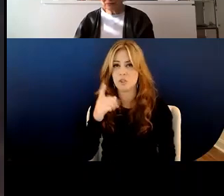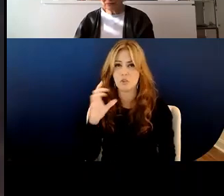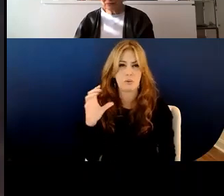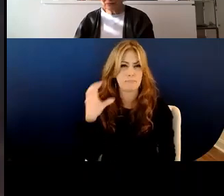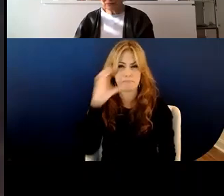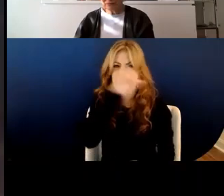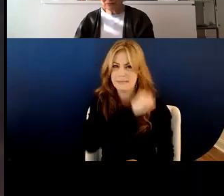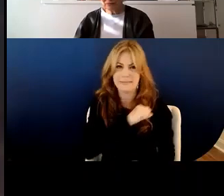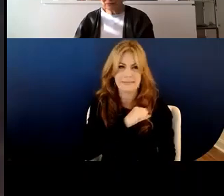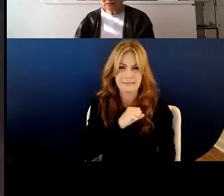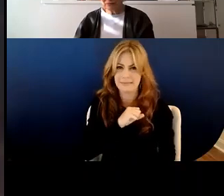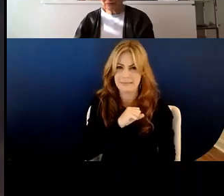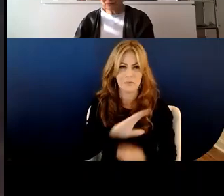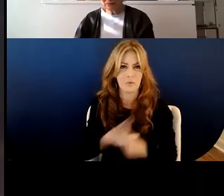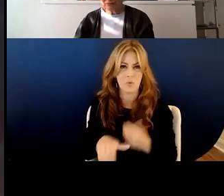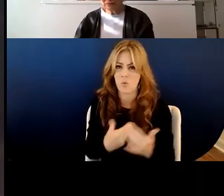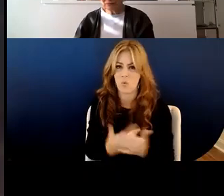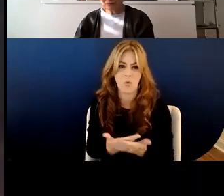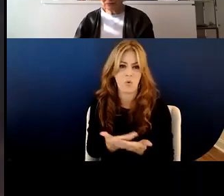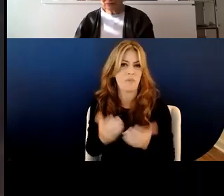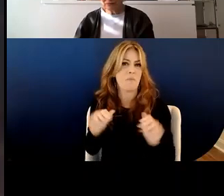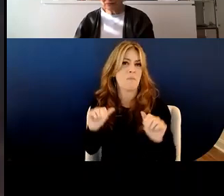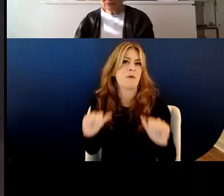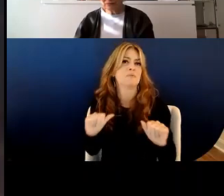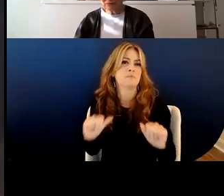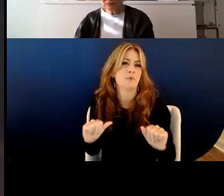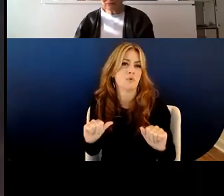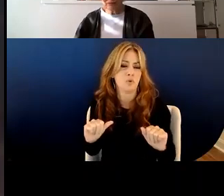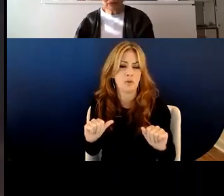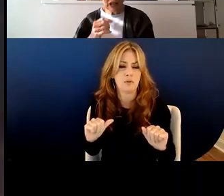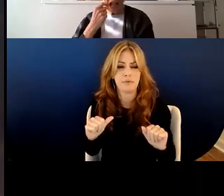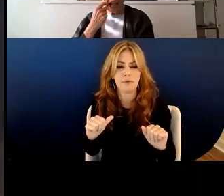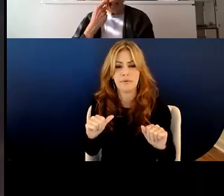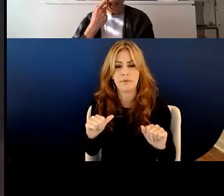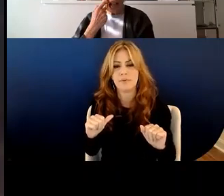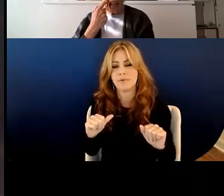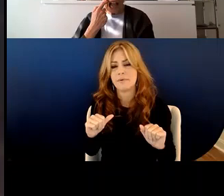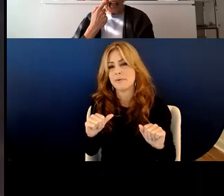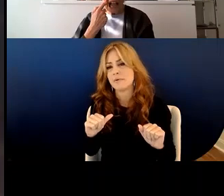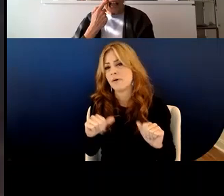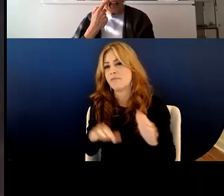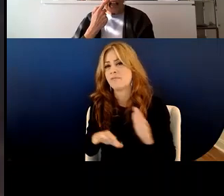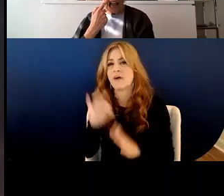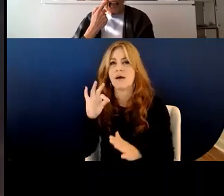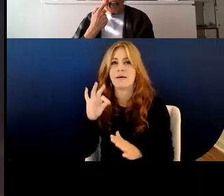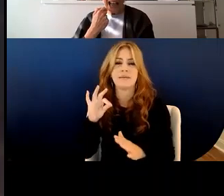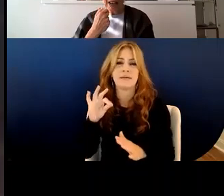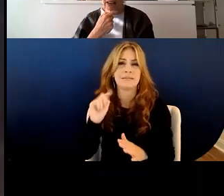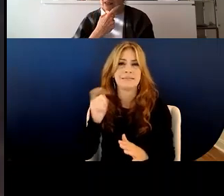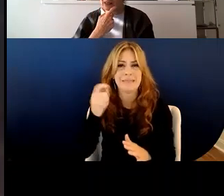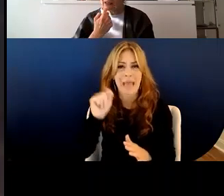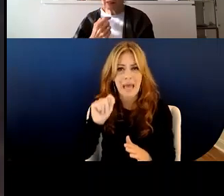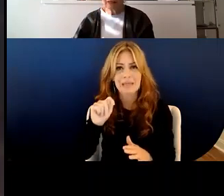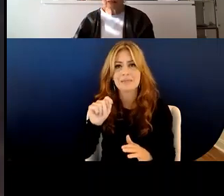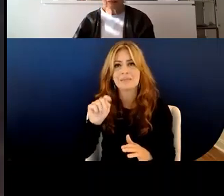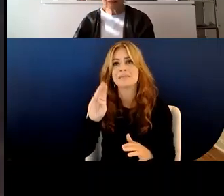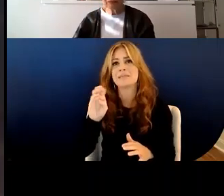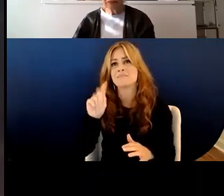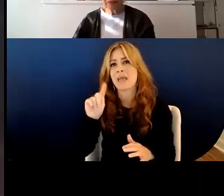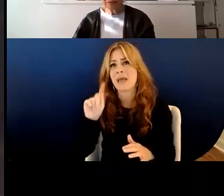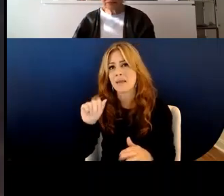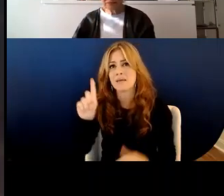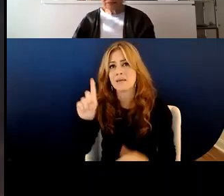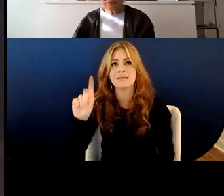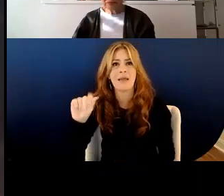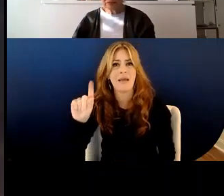all of the possibilities of searching through text and metadata and